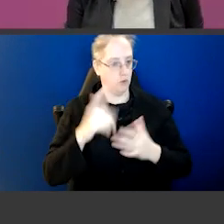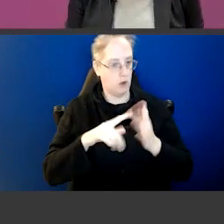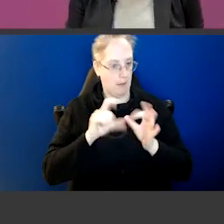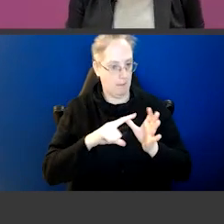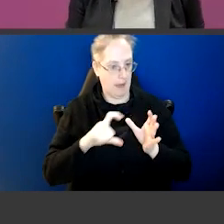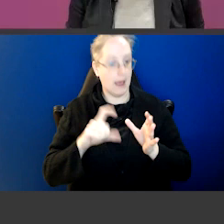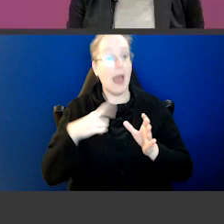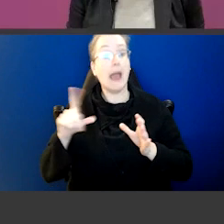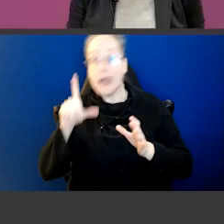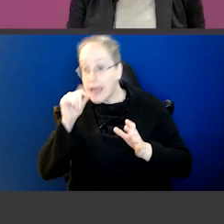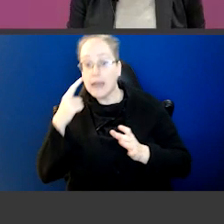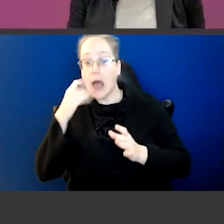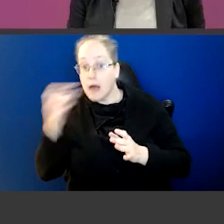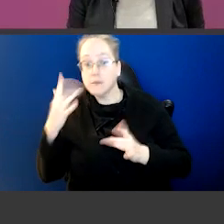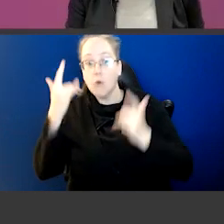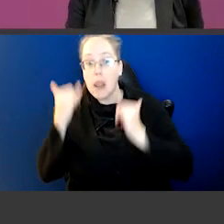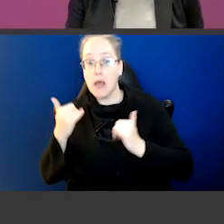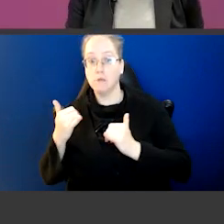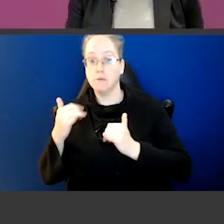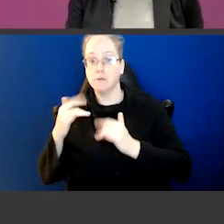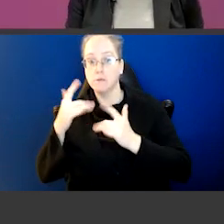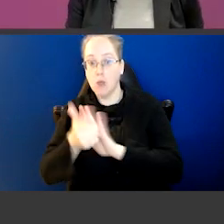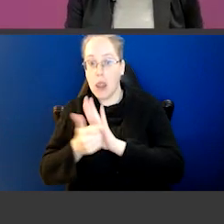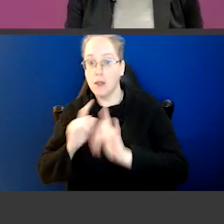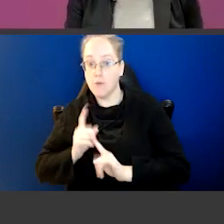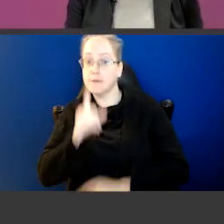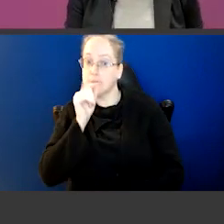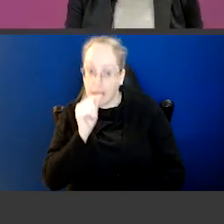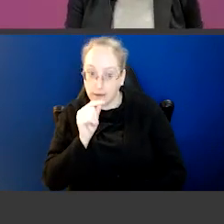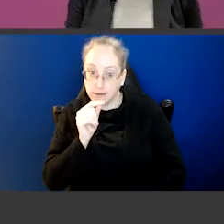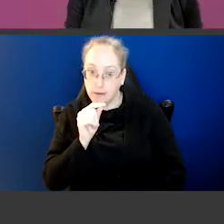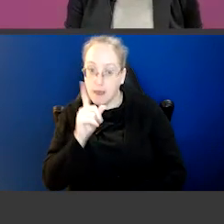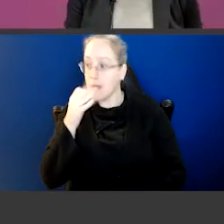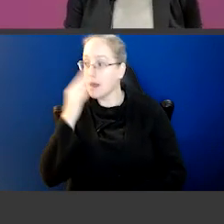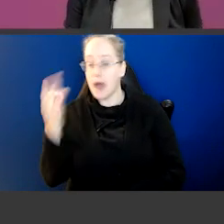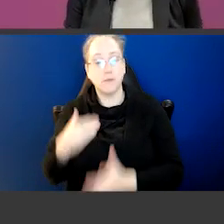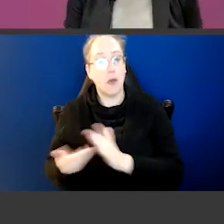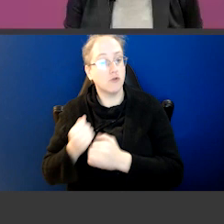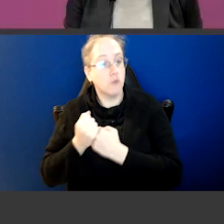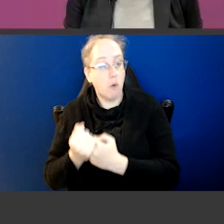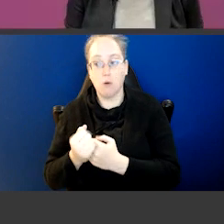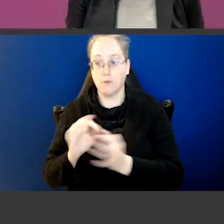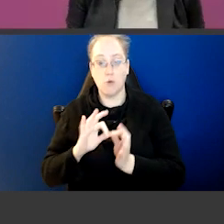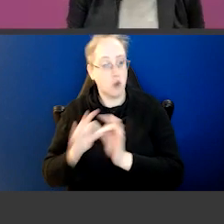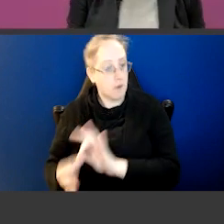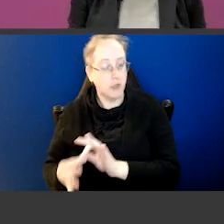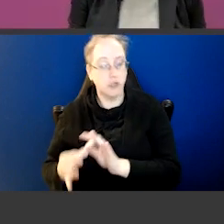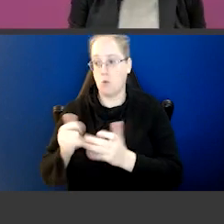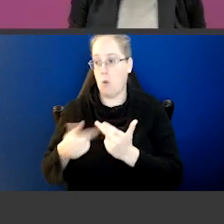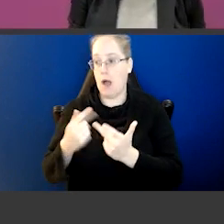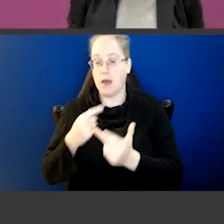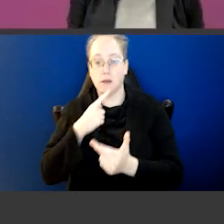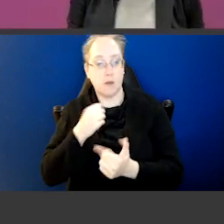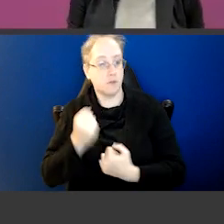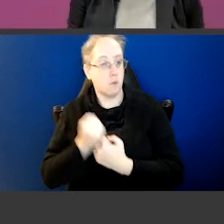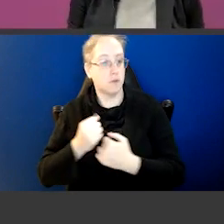seek legal advice. They can seek other supports if they need it, whether it's interpretation or other supports for mental or